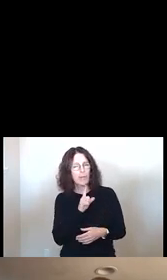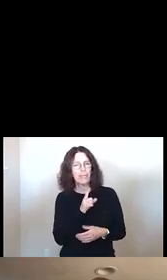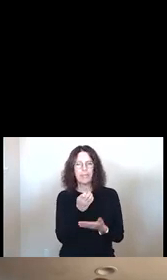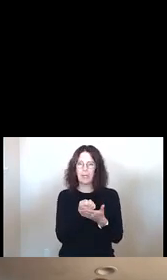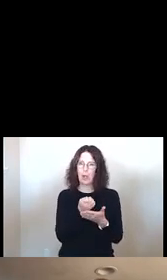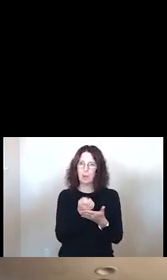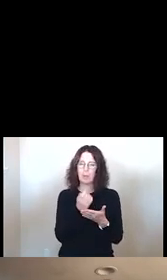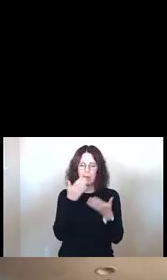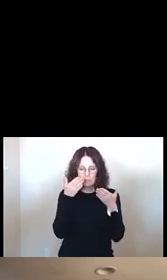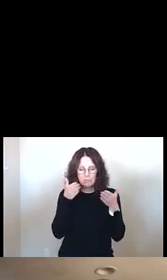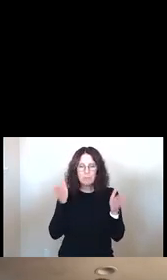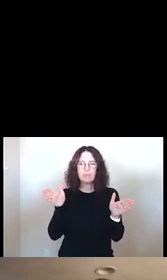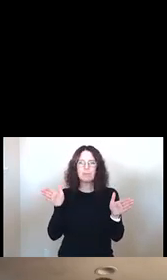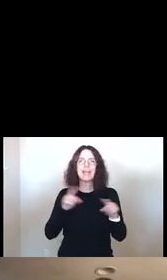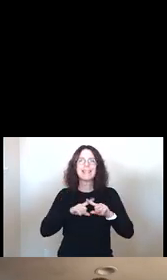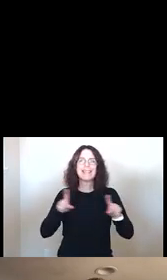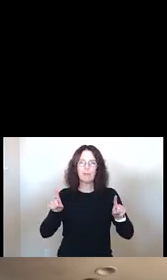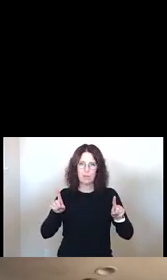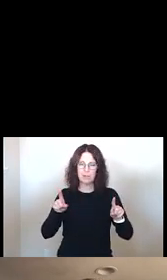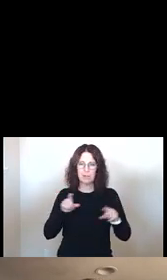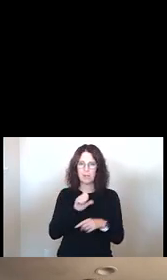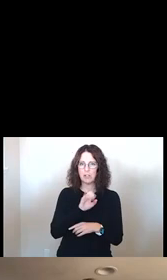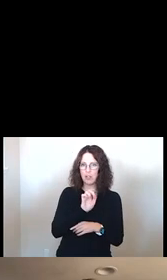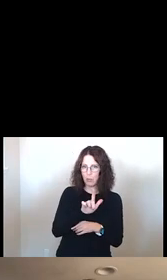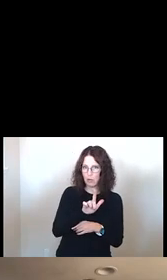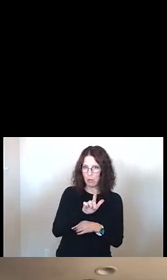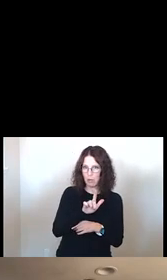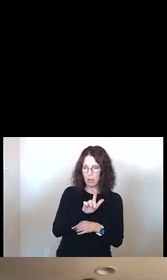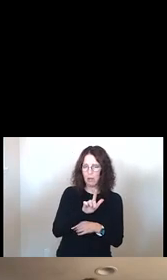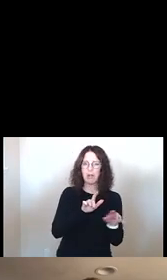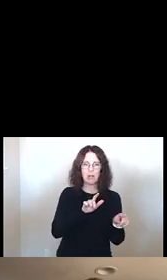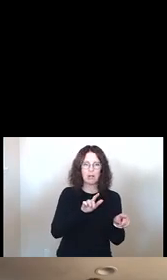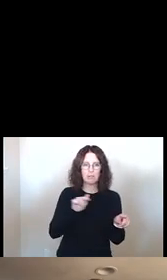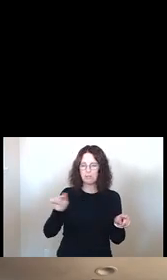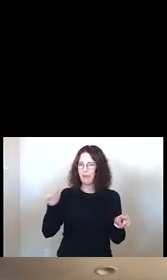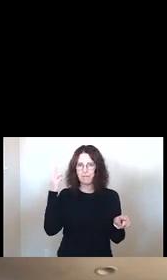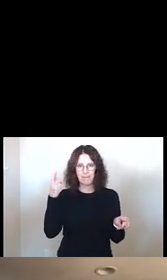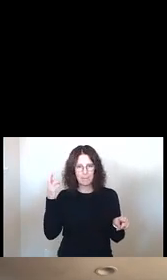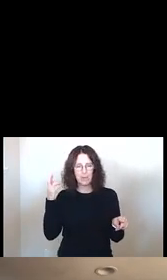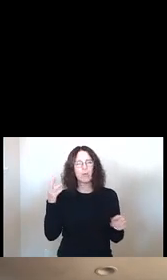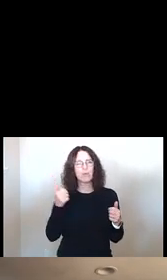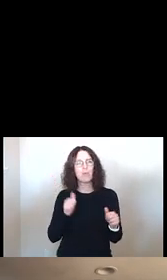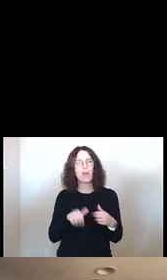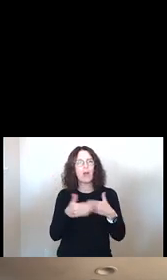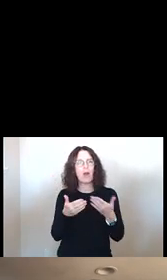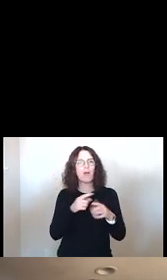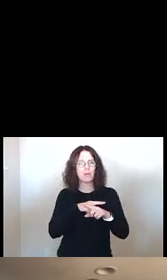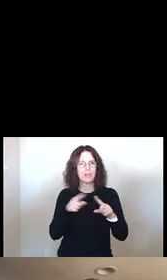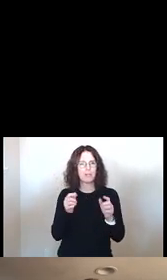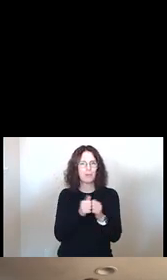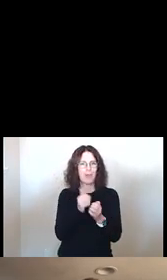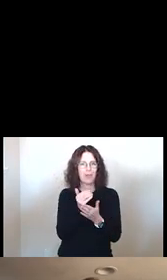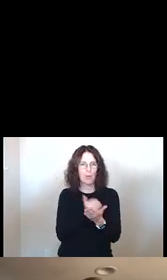outcomes, and we try to give these kind of flavors in our course selections, whether these are